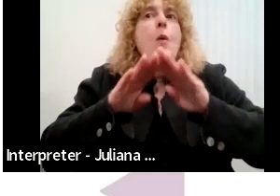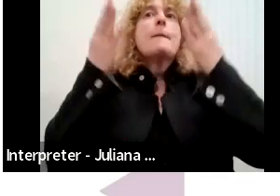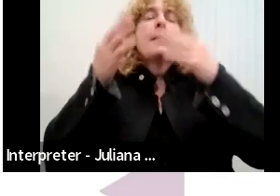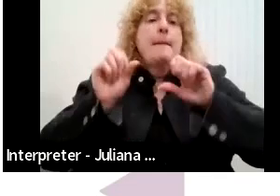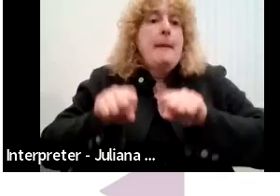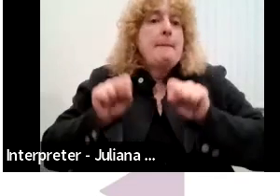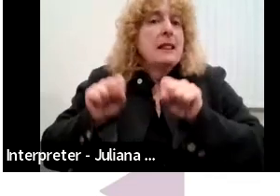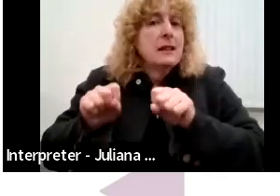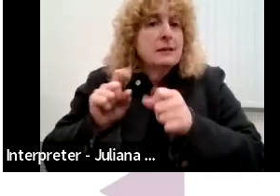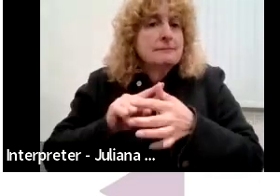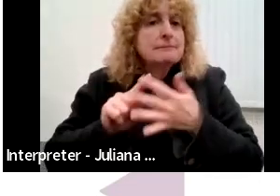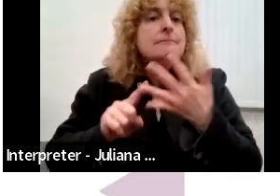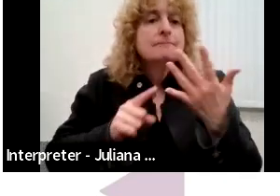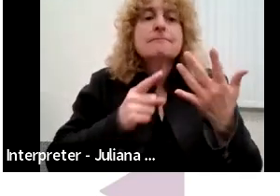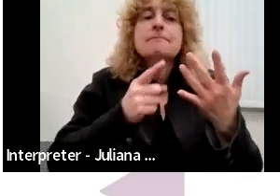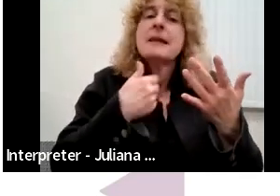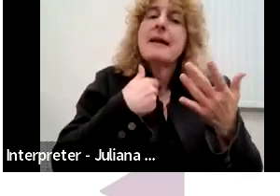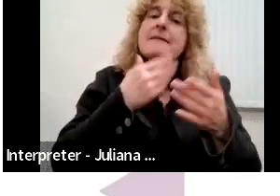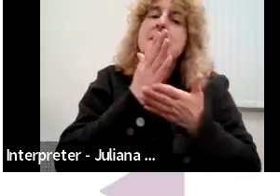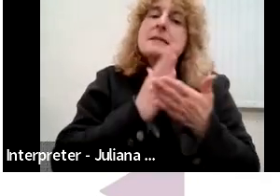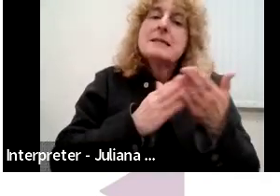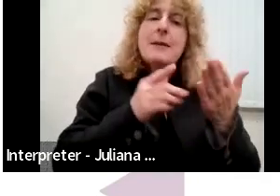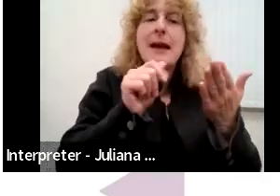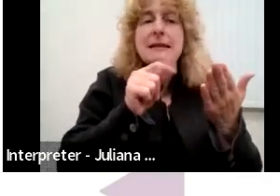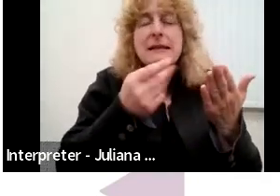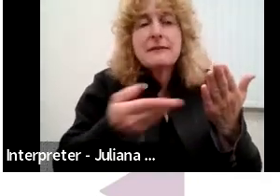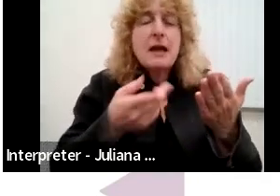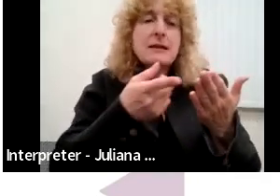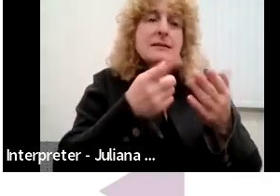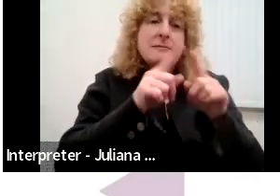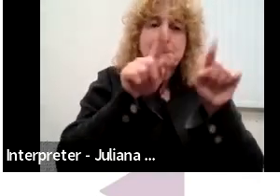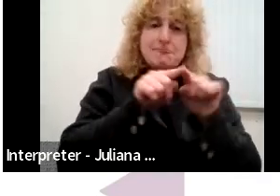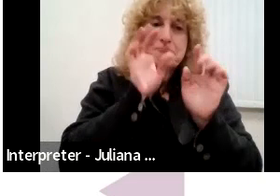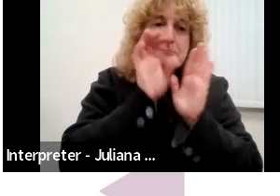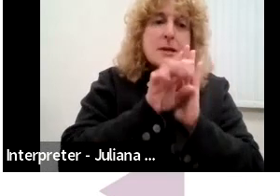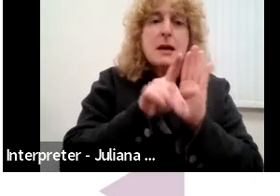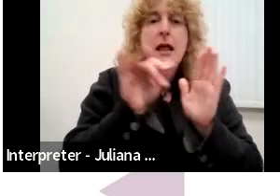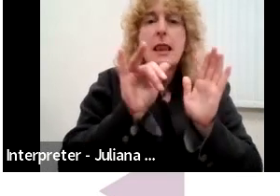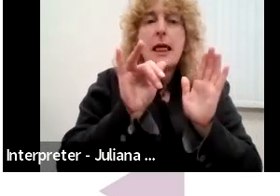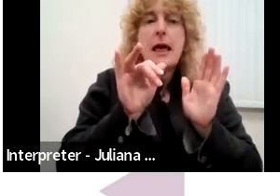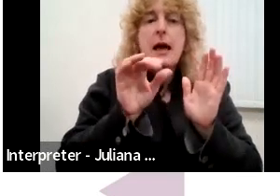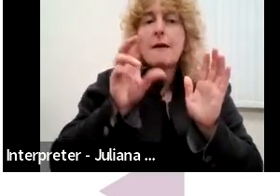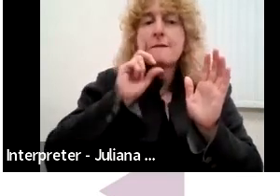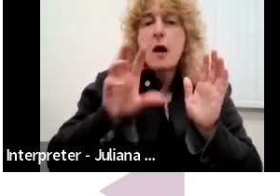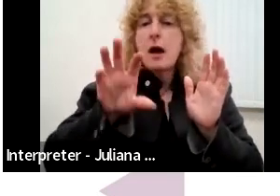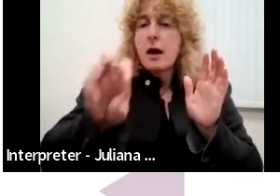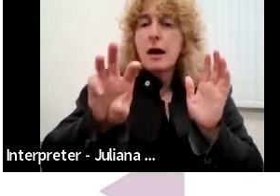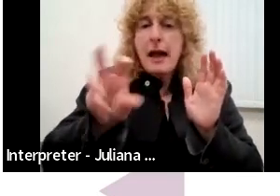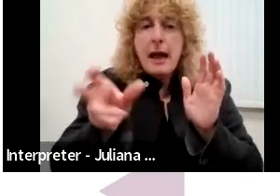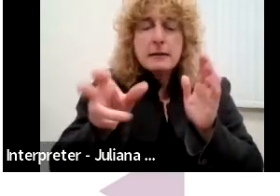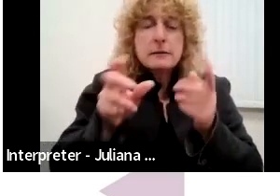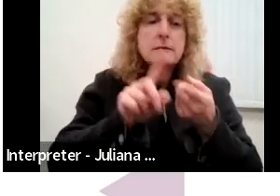AT devices. So some of our low-tech devices include grips and handles. The images